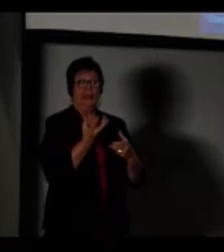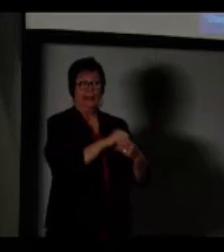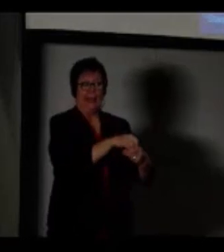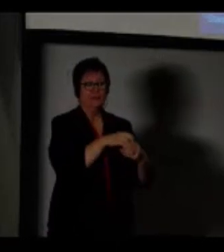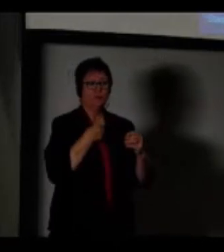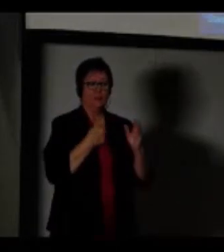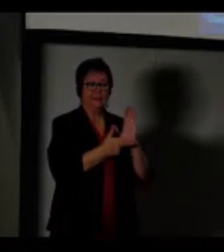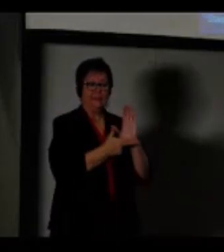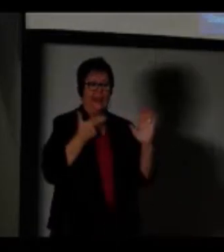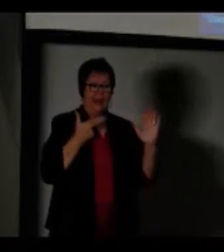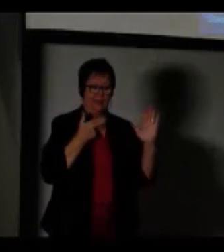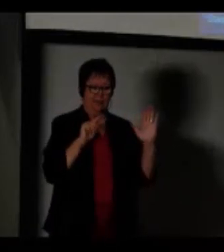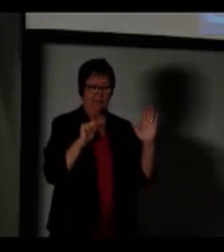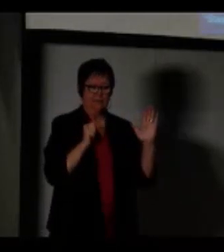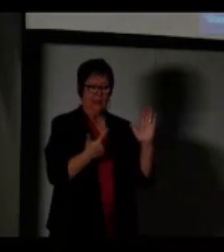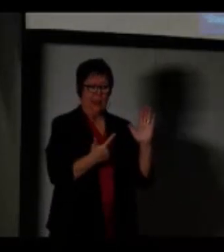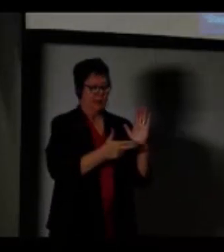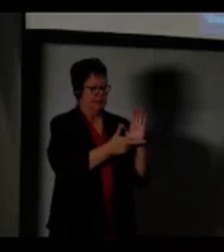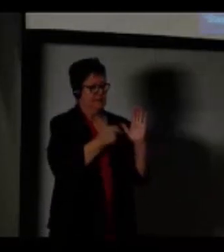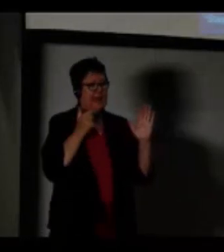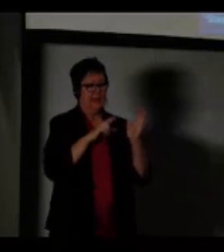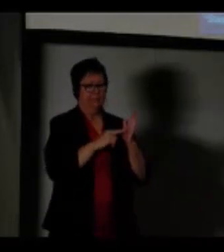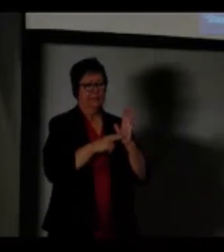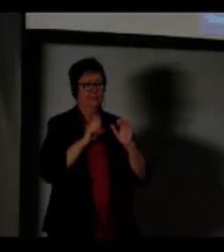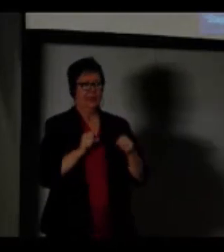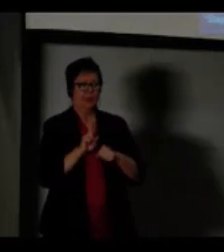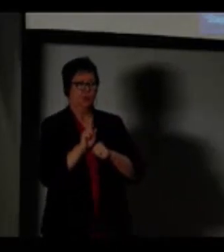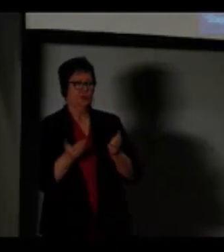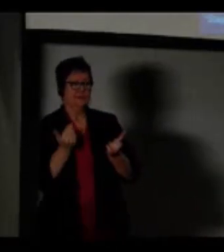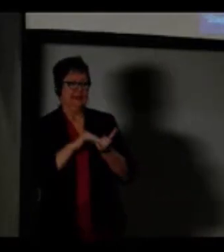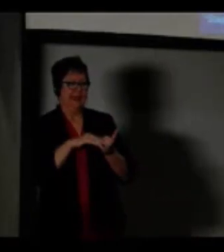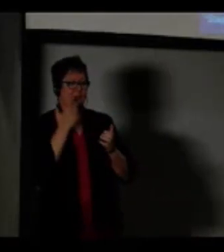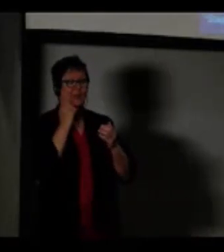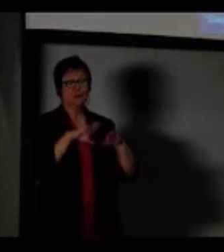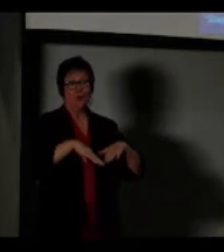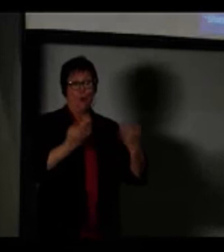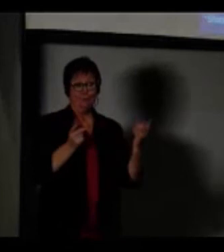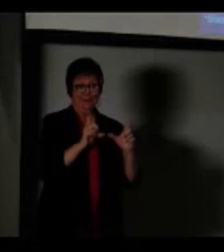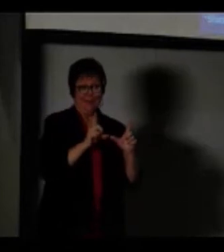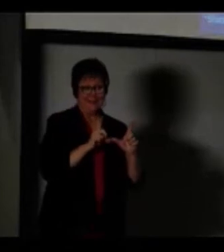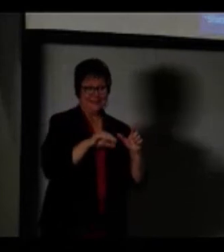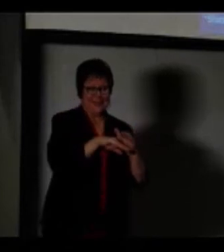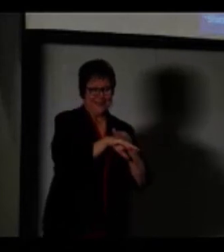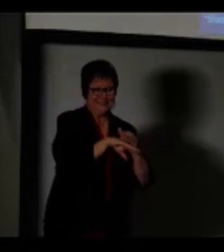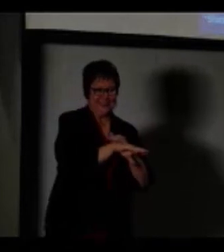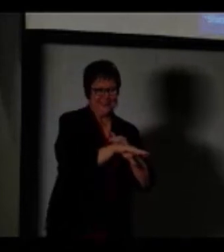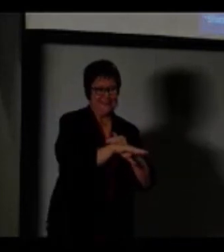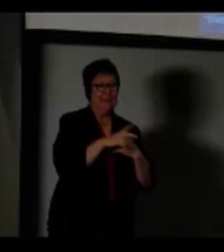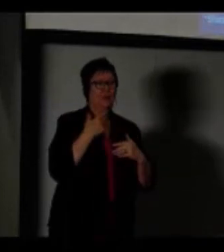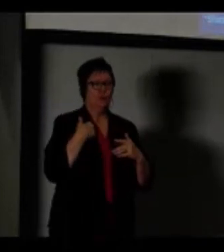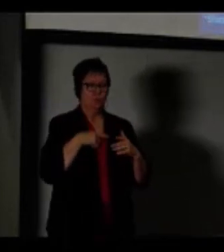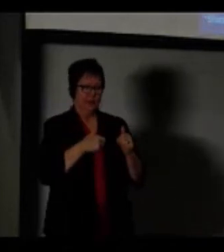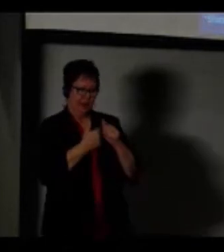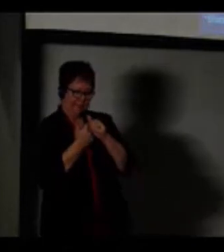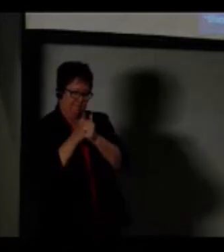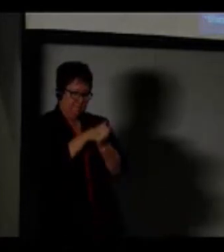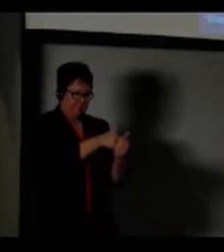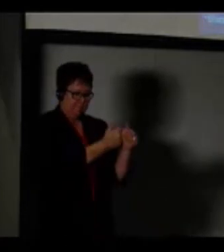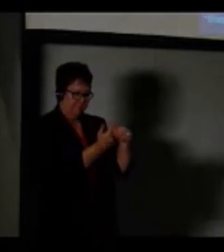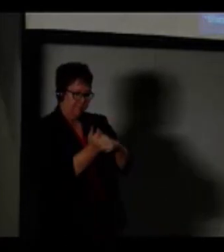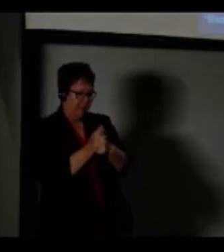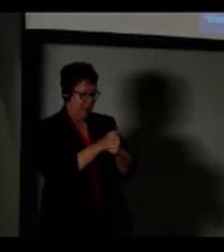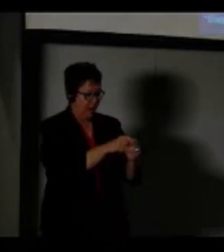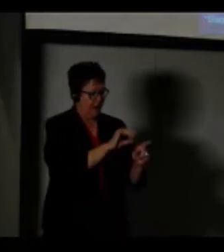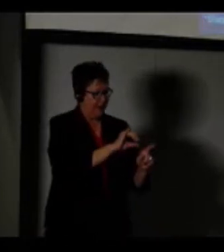and again, tagging it enables it to be reused because of its open licensing access. So again, we can flow that material into